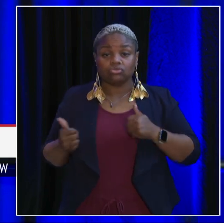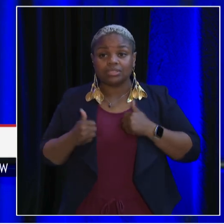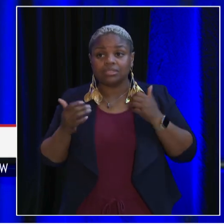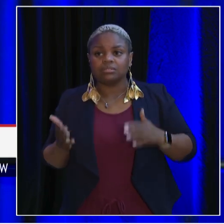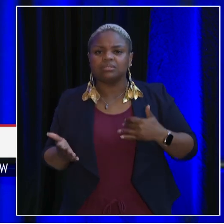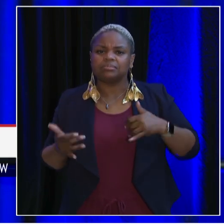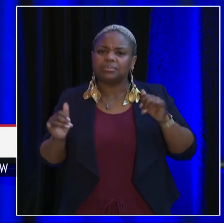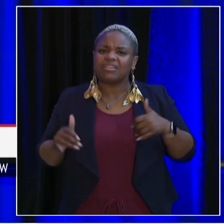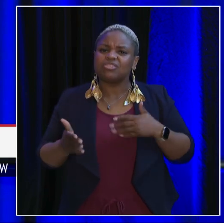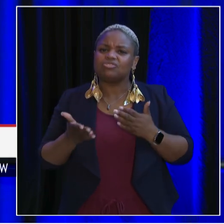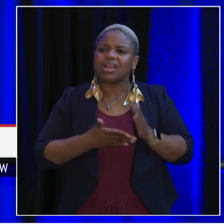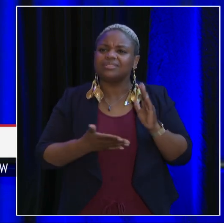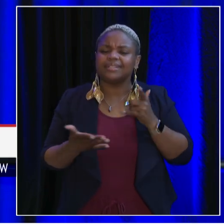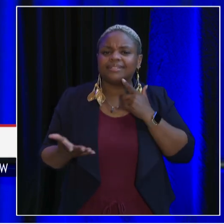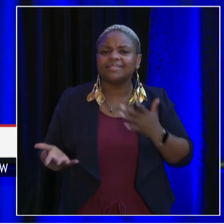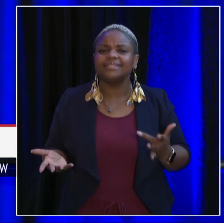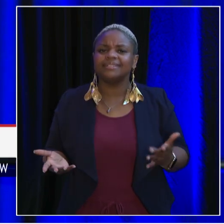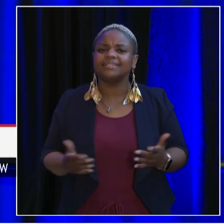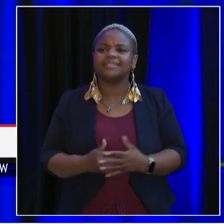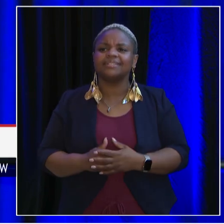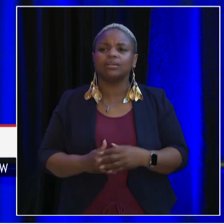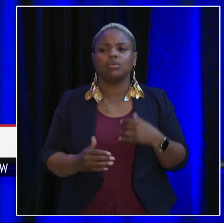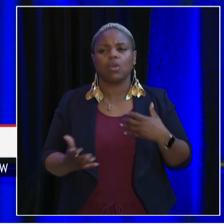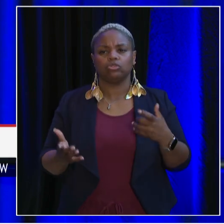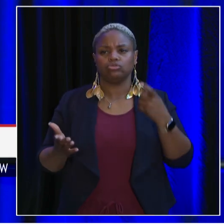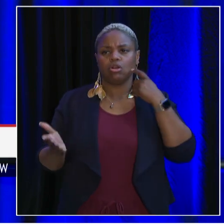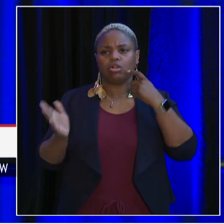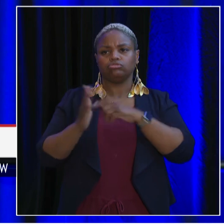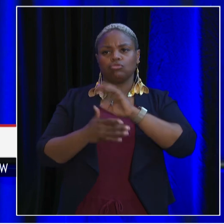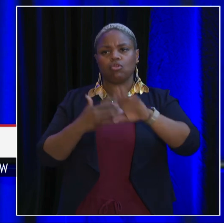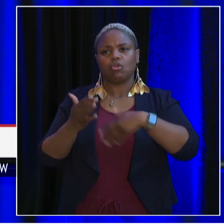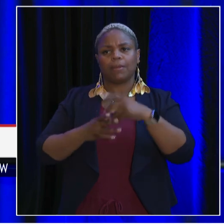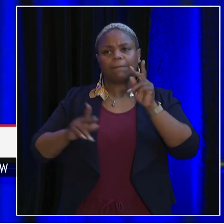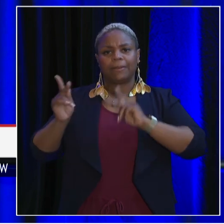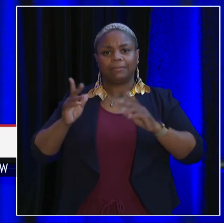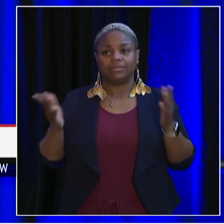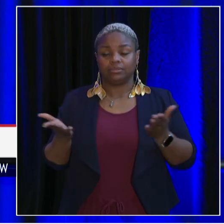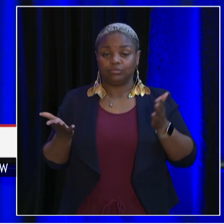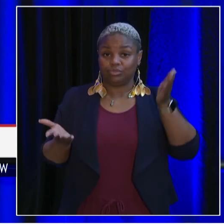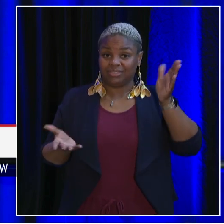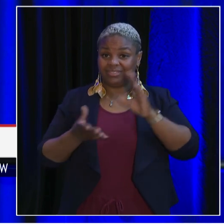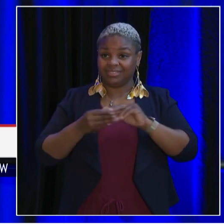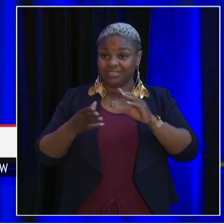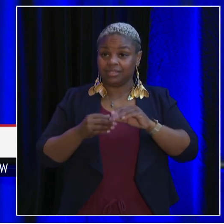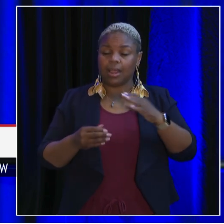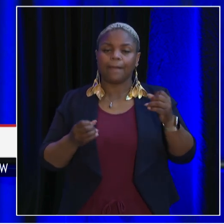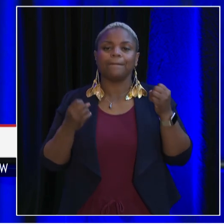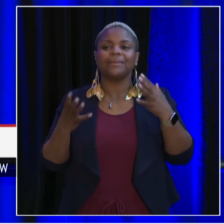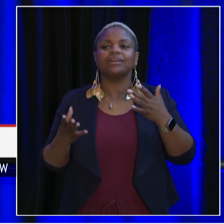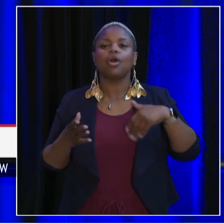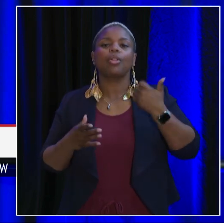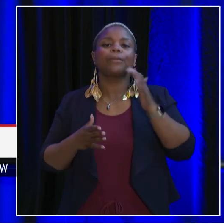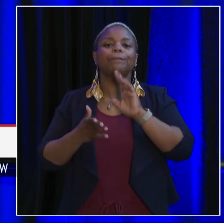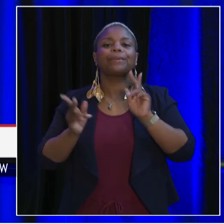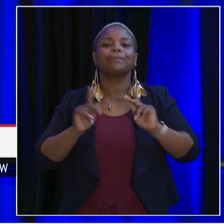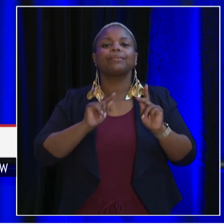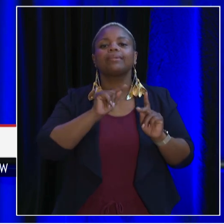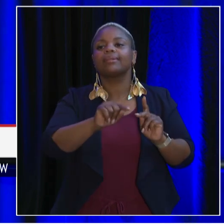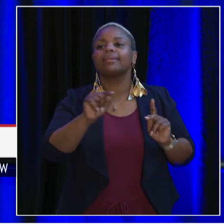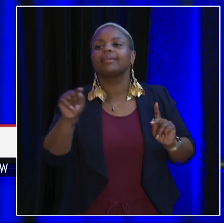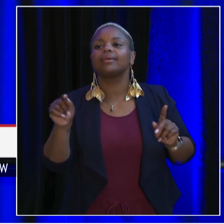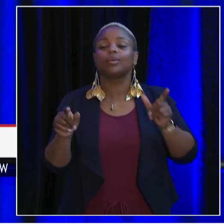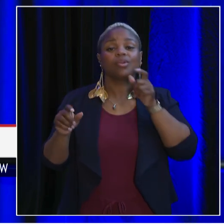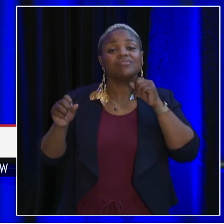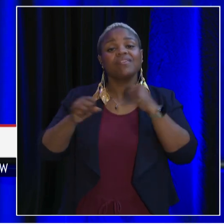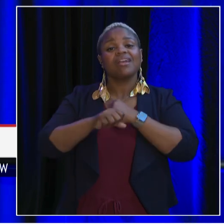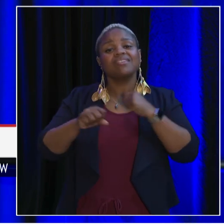have seen and heard from today, as well as so many others who are tirelessly taking up this fight day in and day out. I